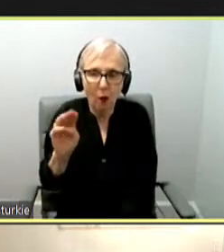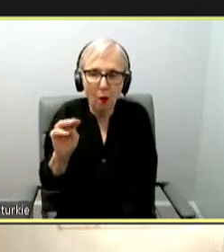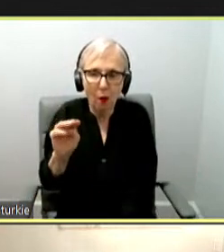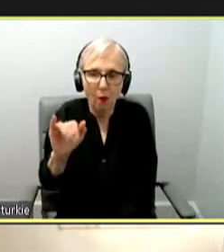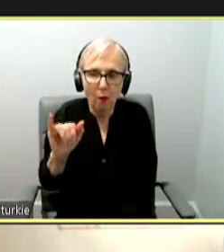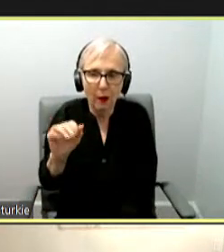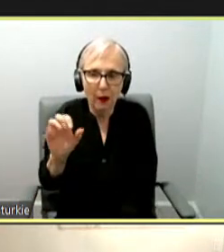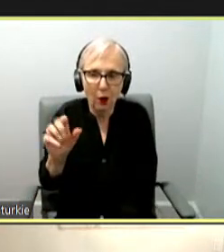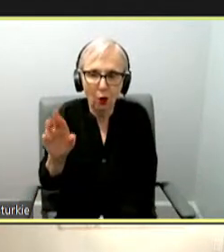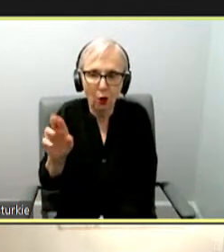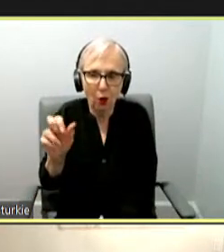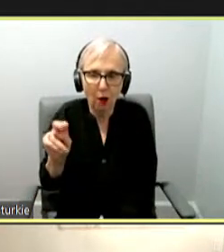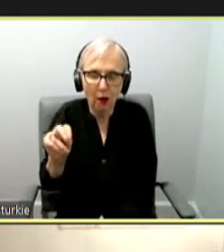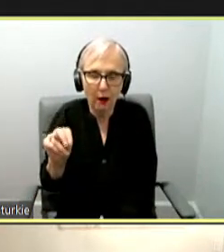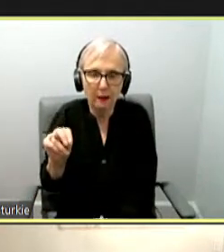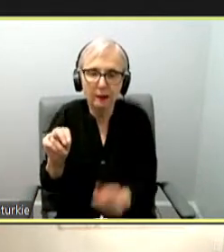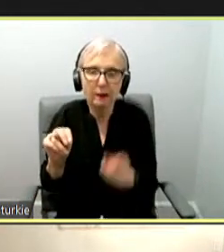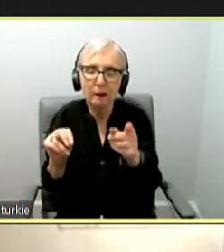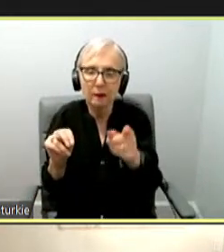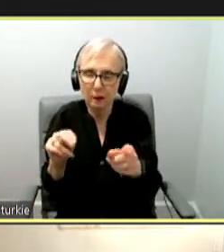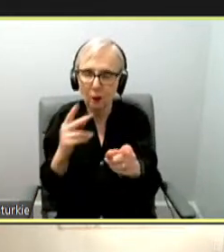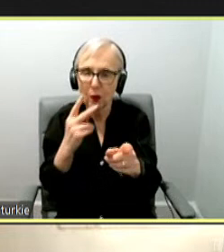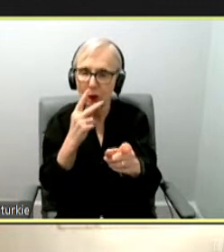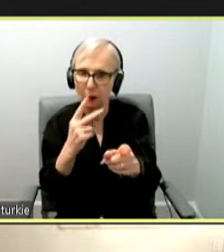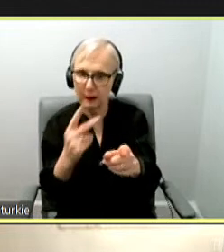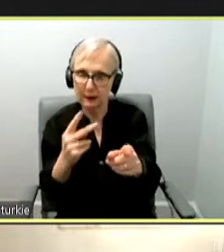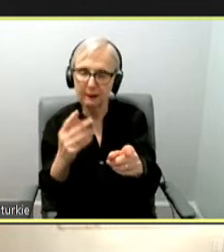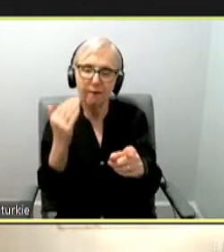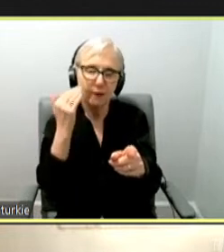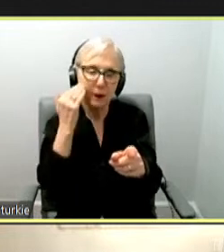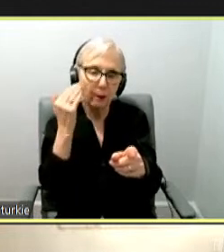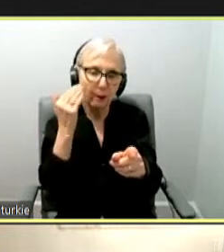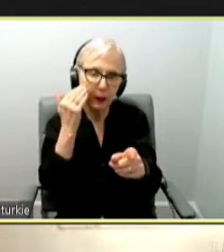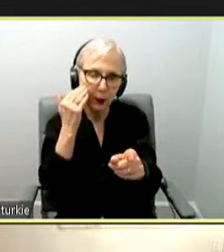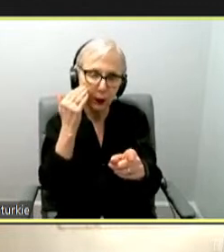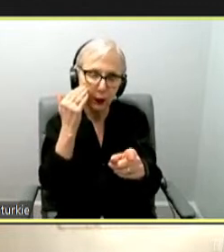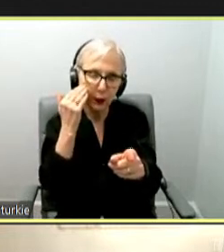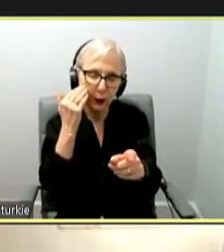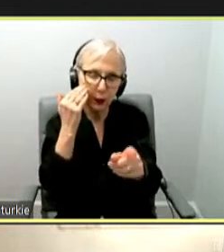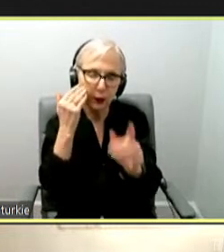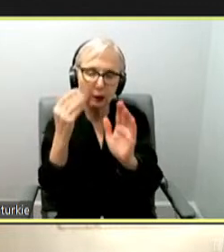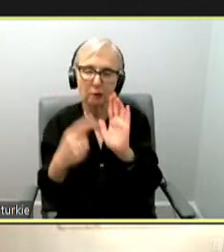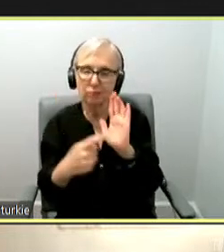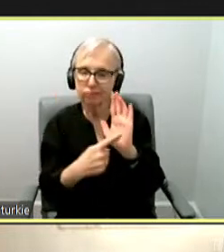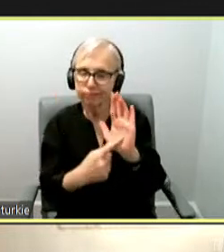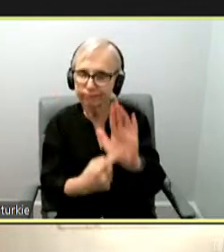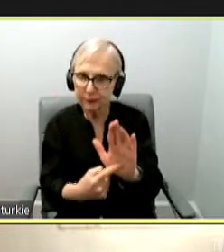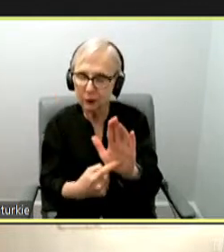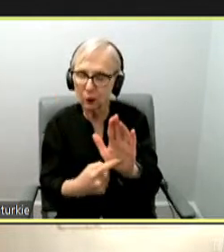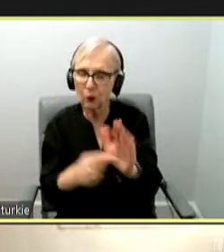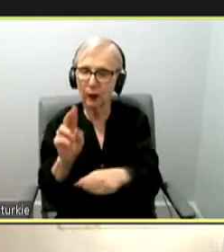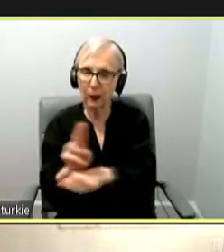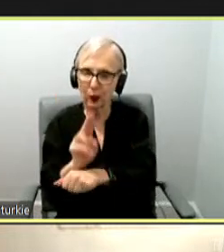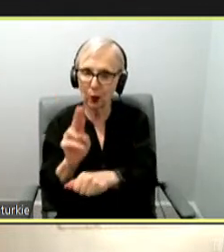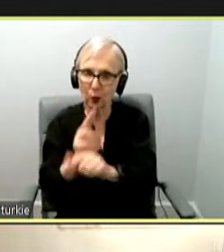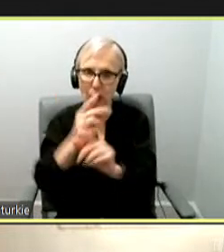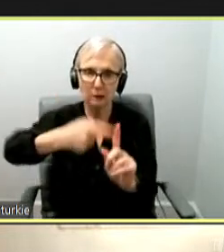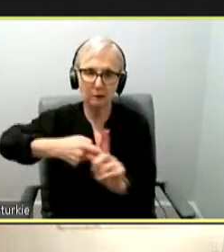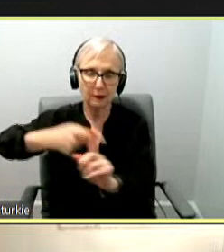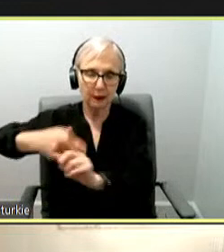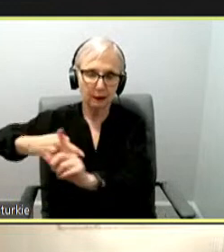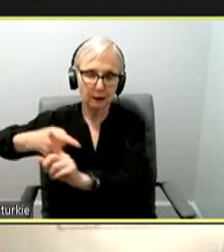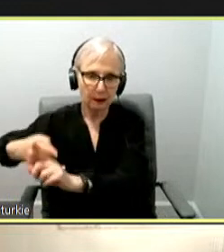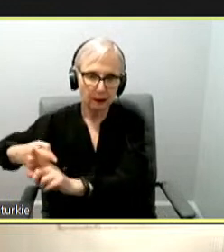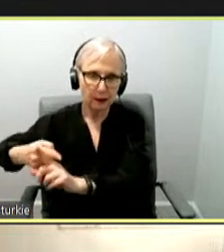will show what I think is now becoming a relatively familiar figure that we use in these briefings. Again,